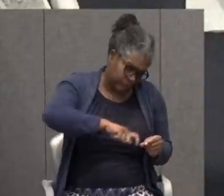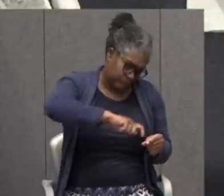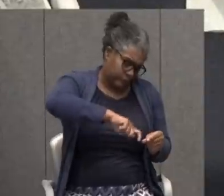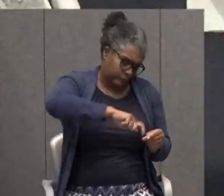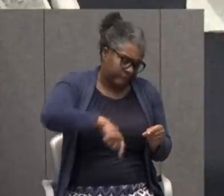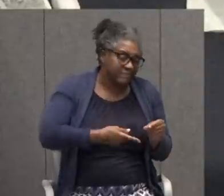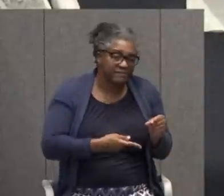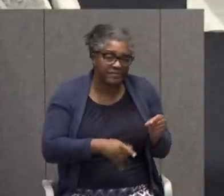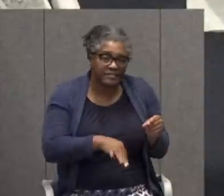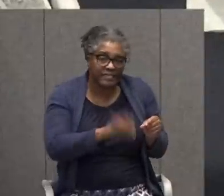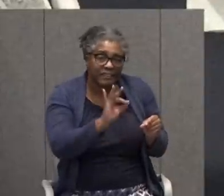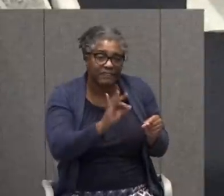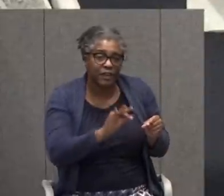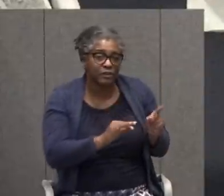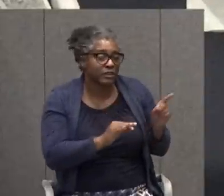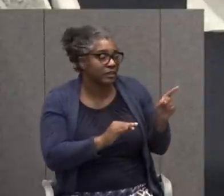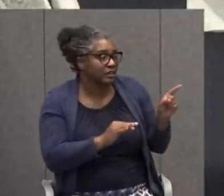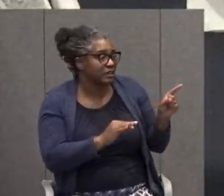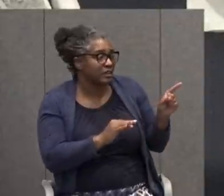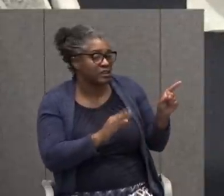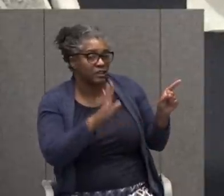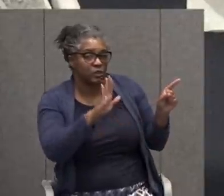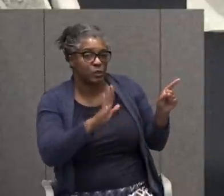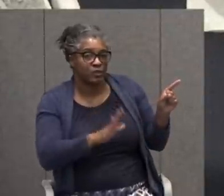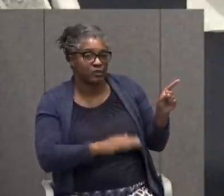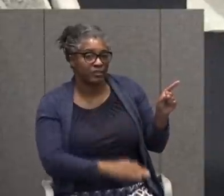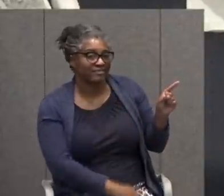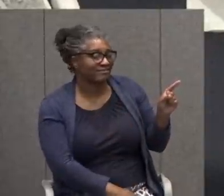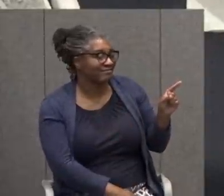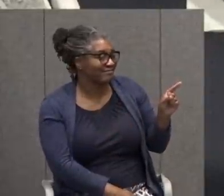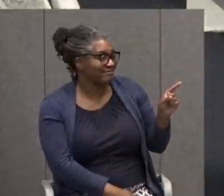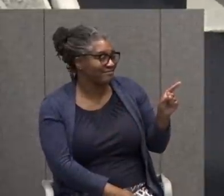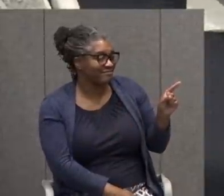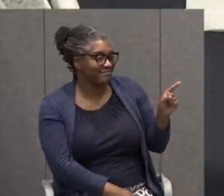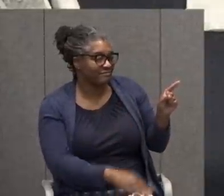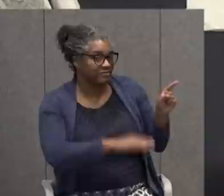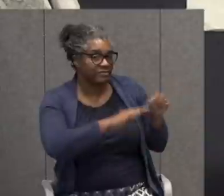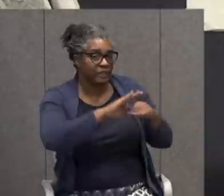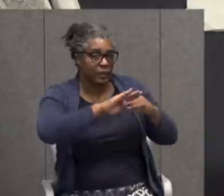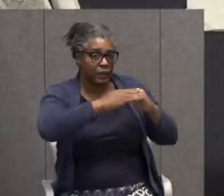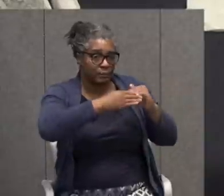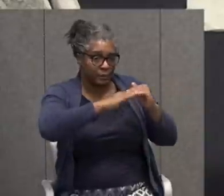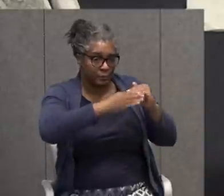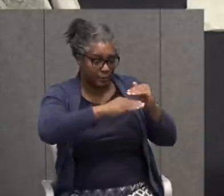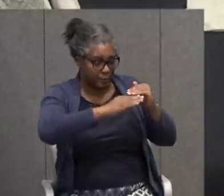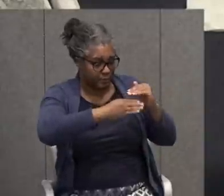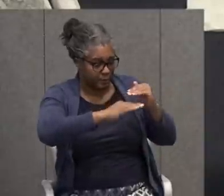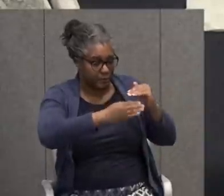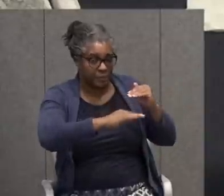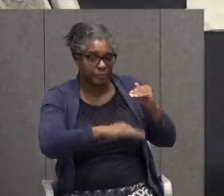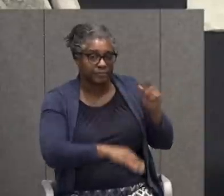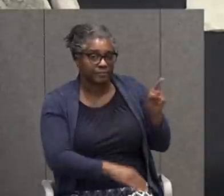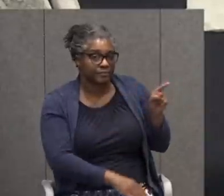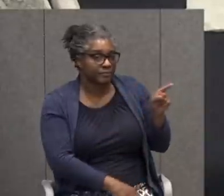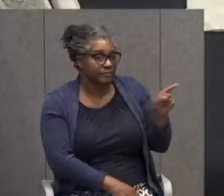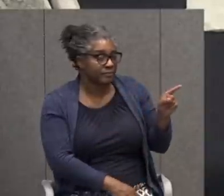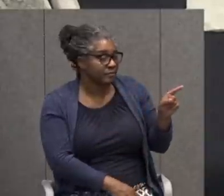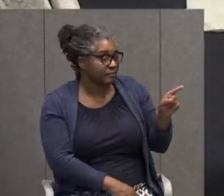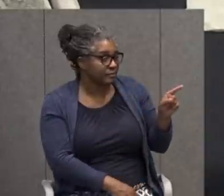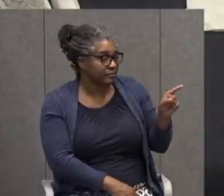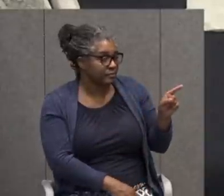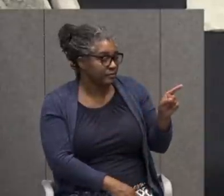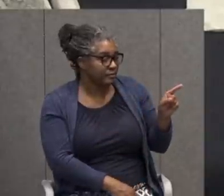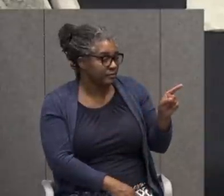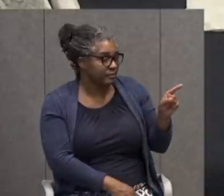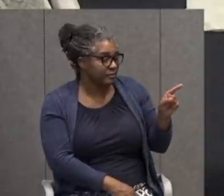this wonderfully ridged-looking creature. And when we looked it up in a fossil book, we found out that this would be called